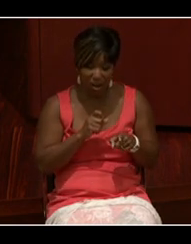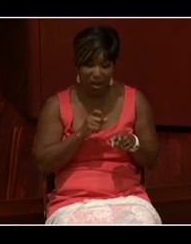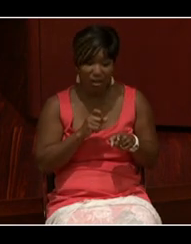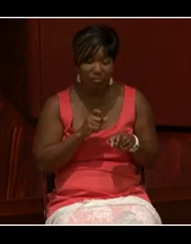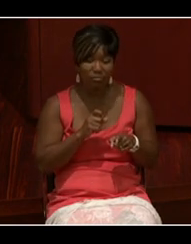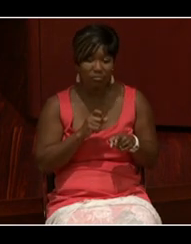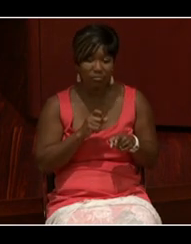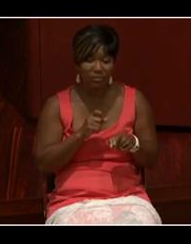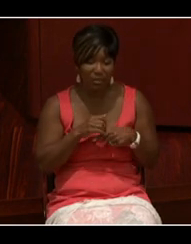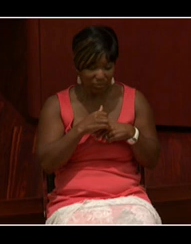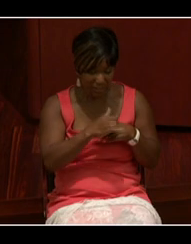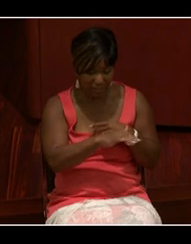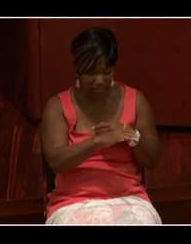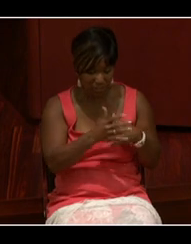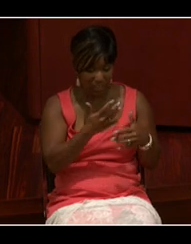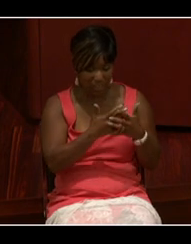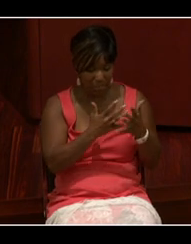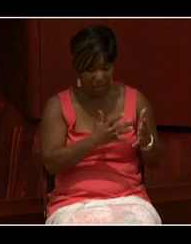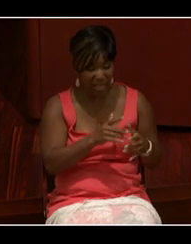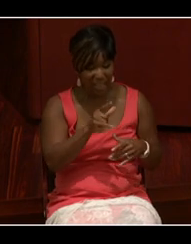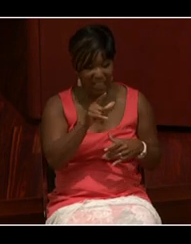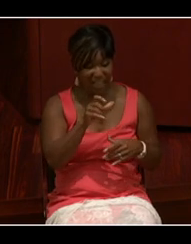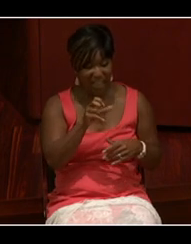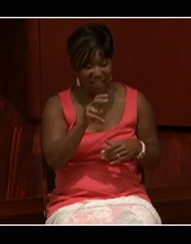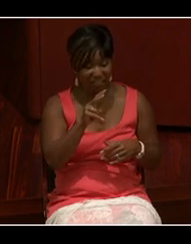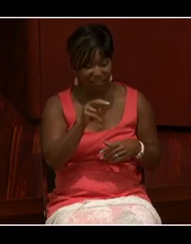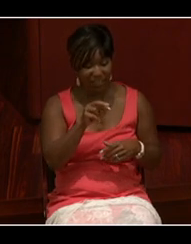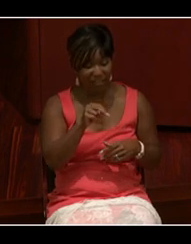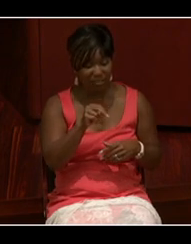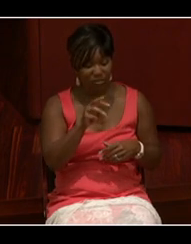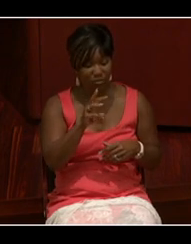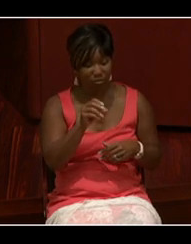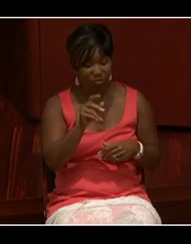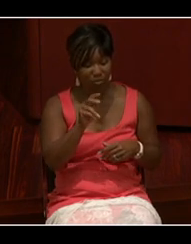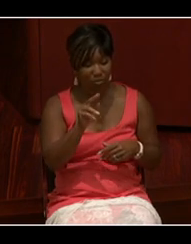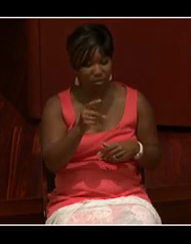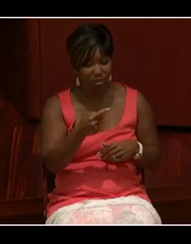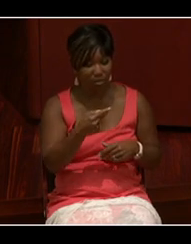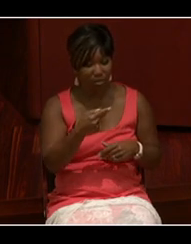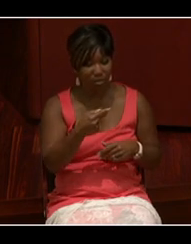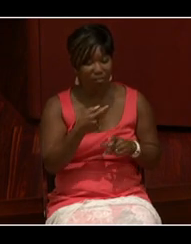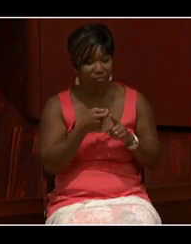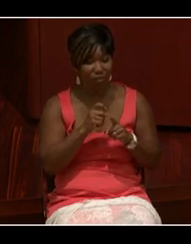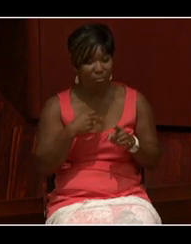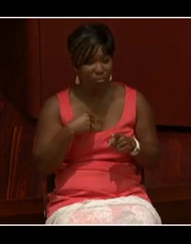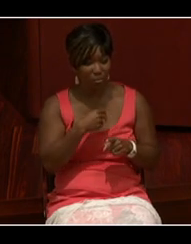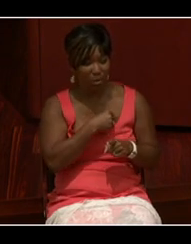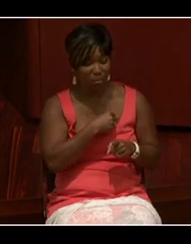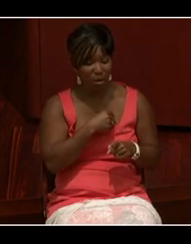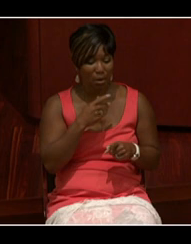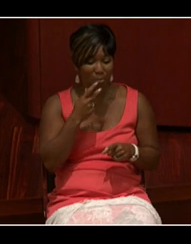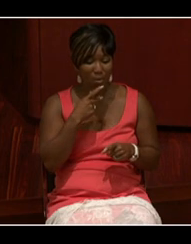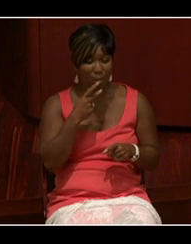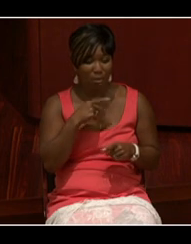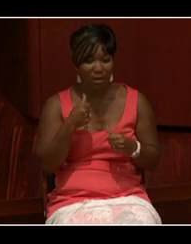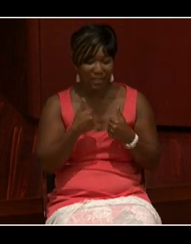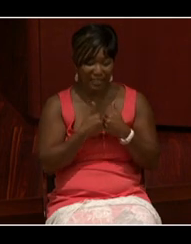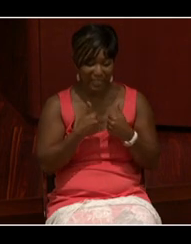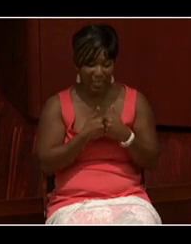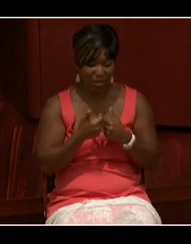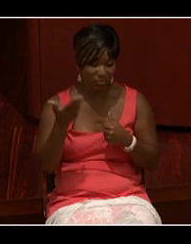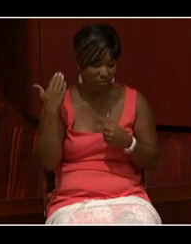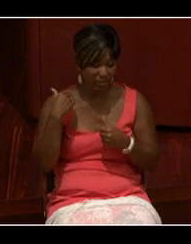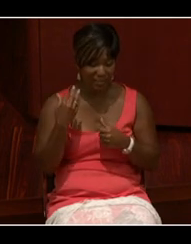to a member, inmate at Leavenworth, from a member of the infamous Purple Gang from Detroit that operated in the 1920s and